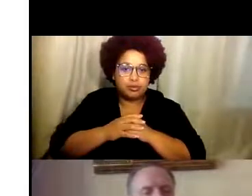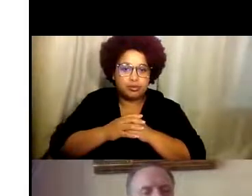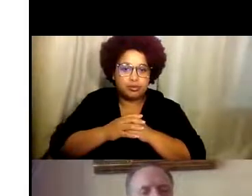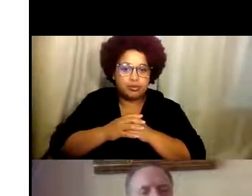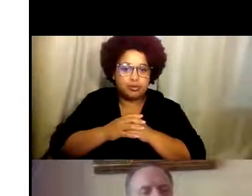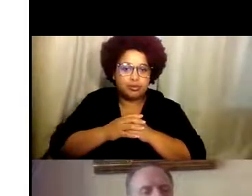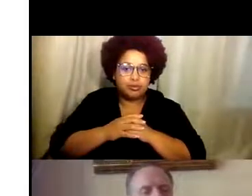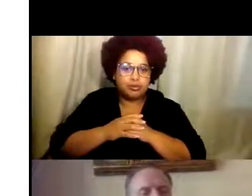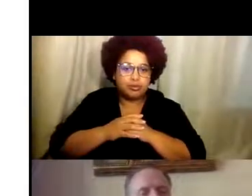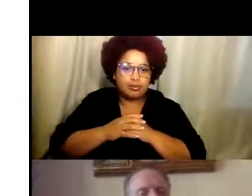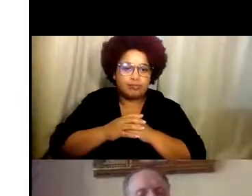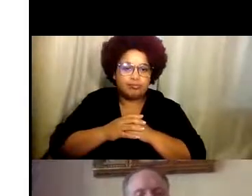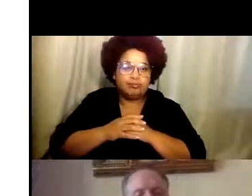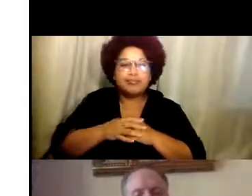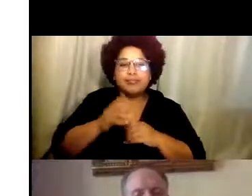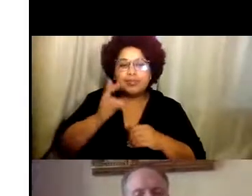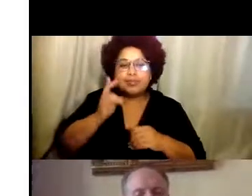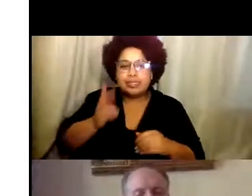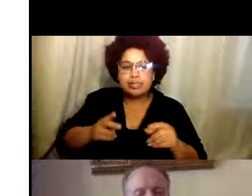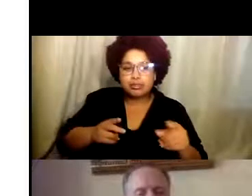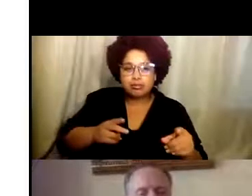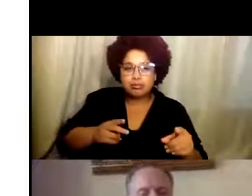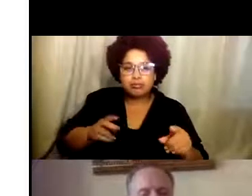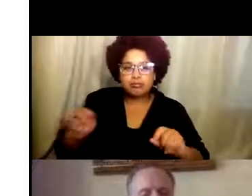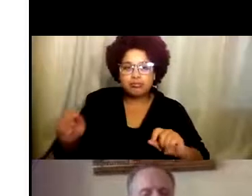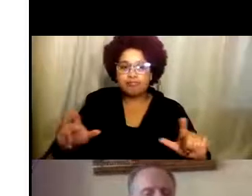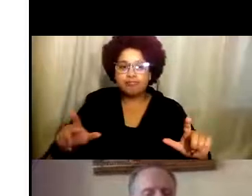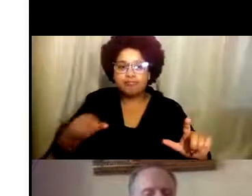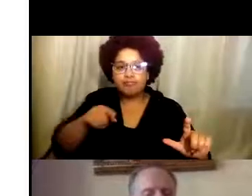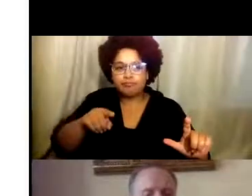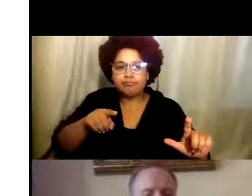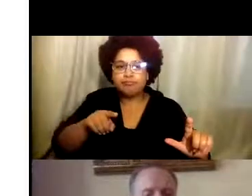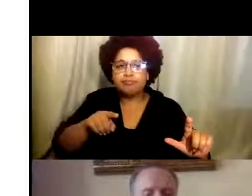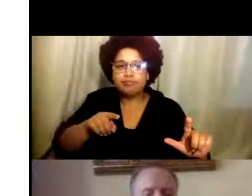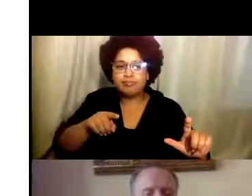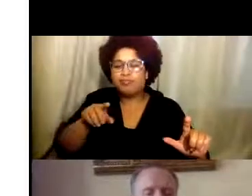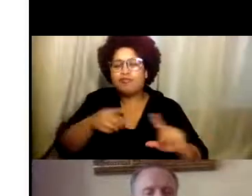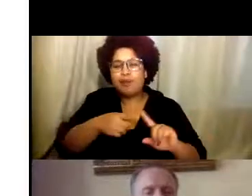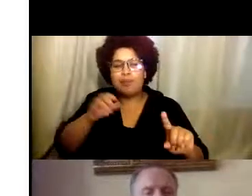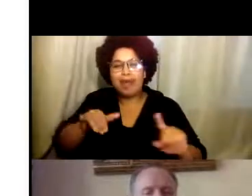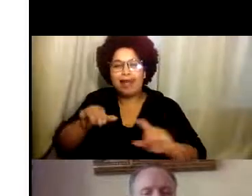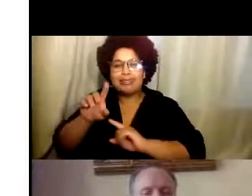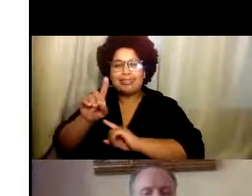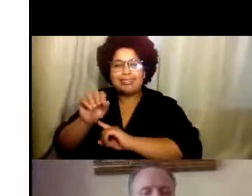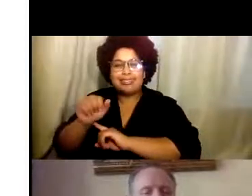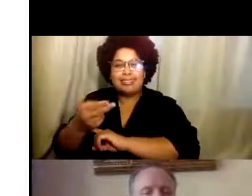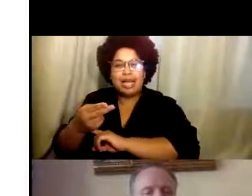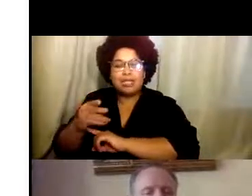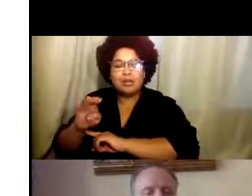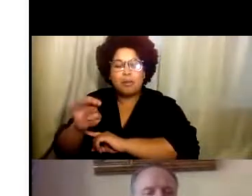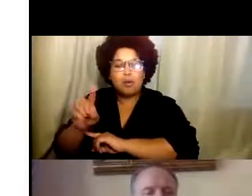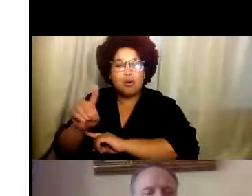And this is just a snapshot of the dashboard, again,